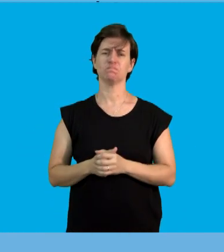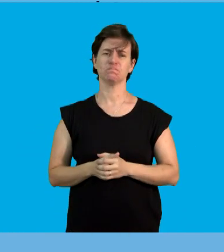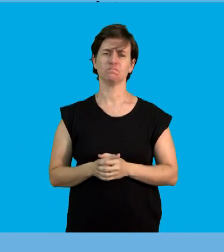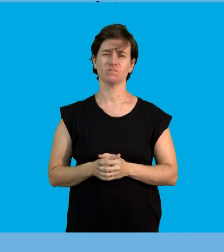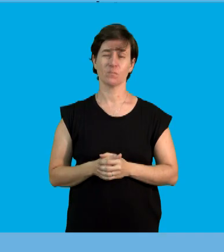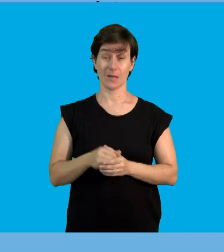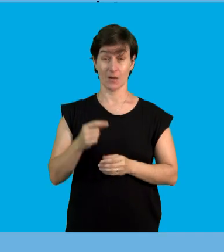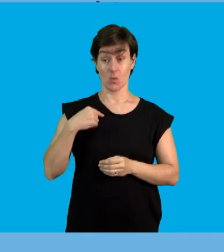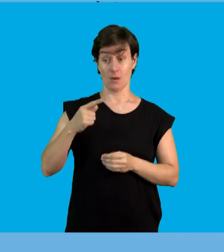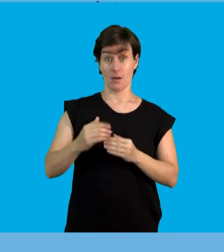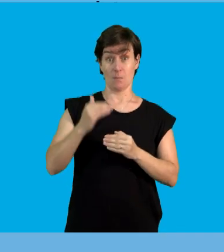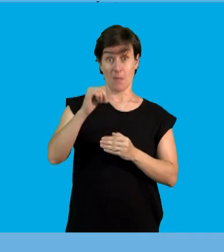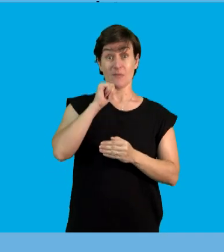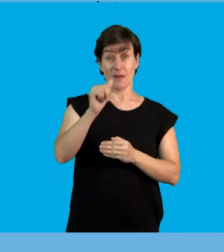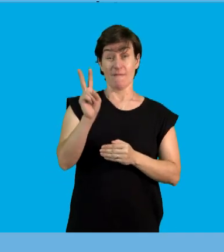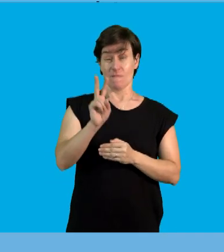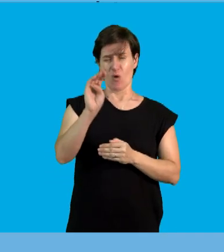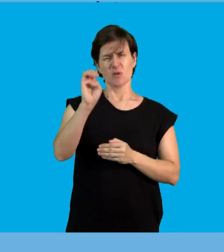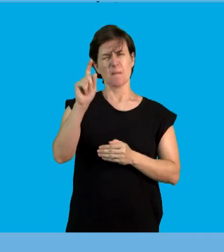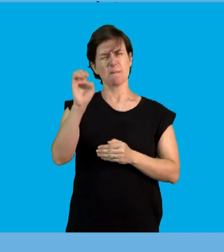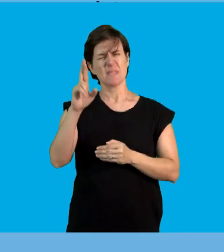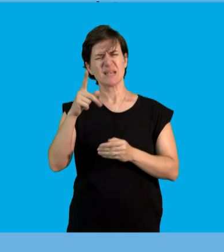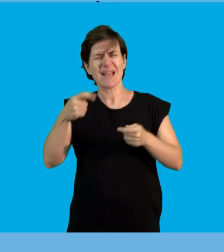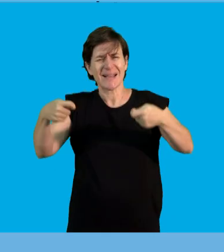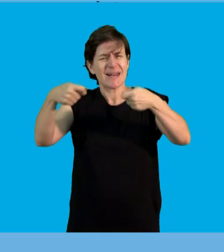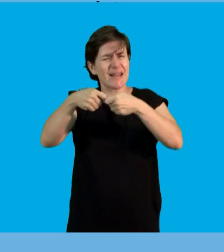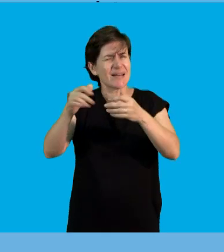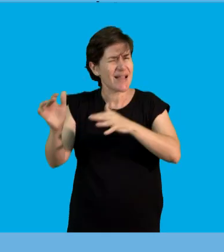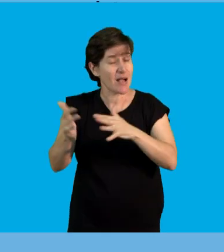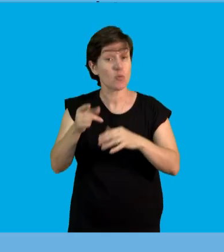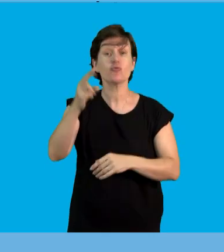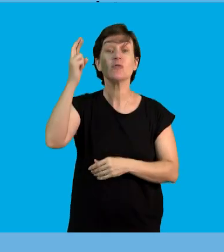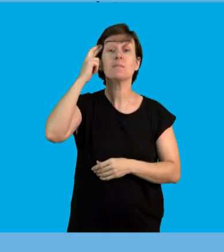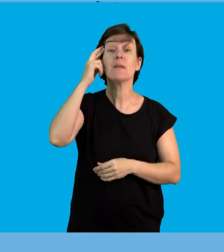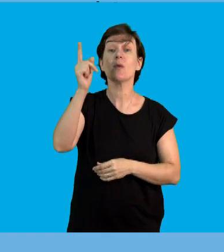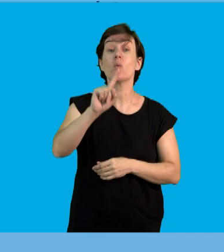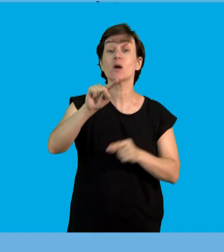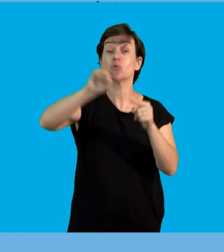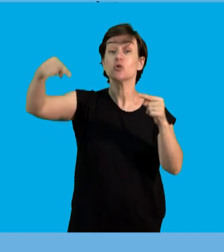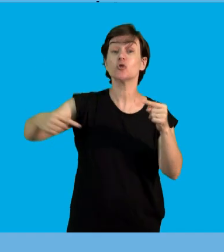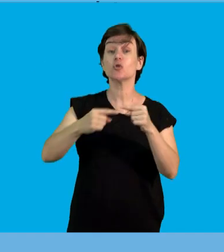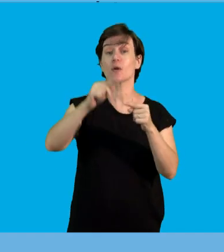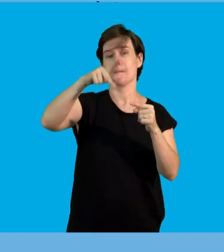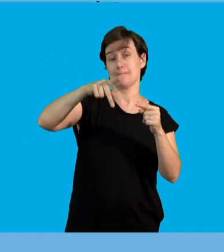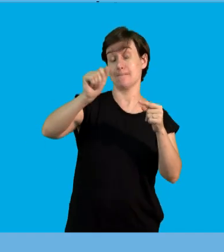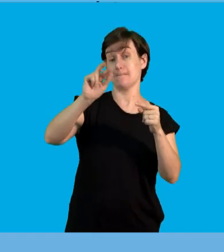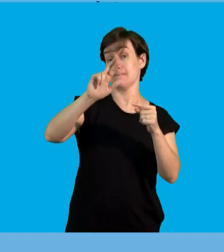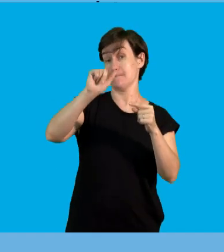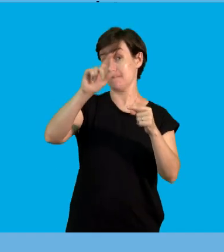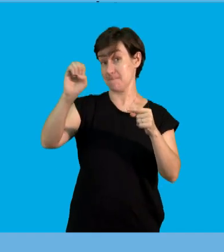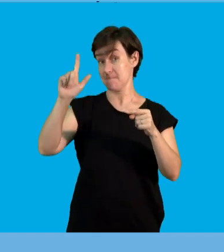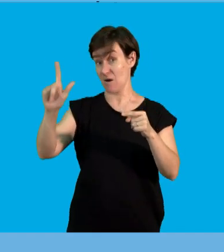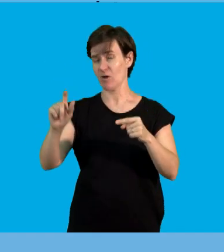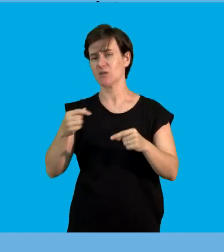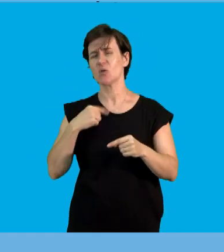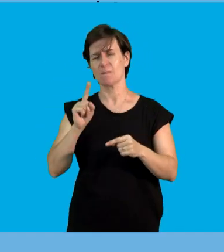the third question says, how should the instrument mentioned above be connected in a circuit? So which circuit are we talking about? The